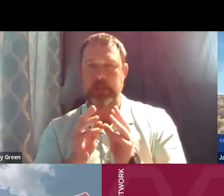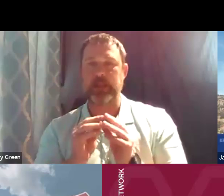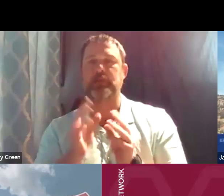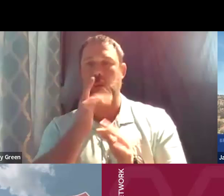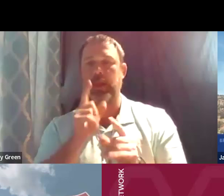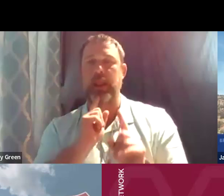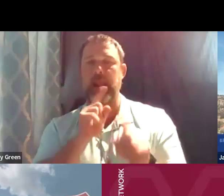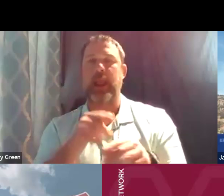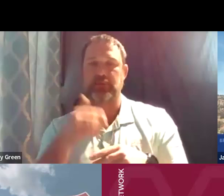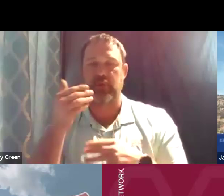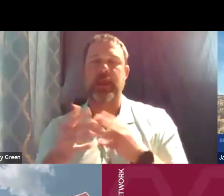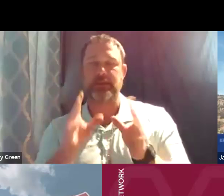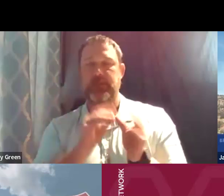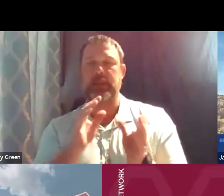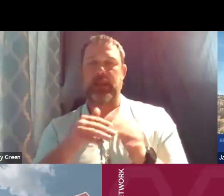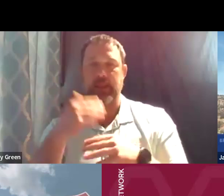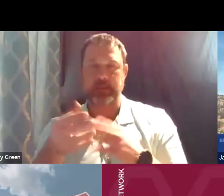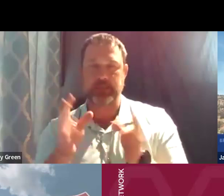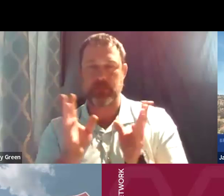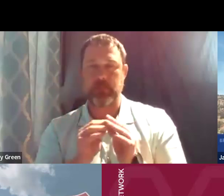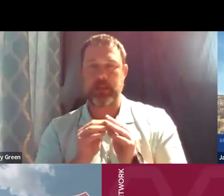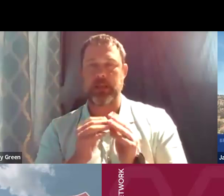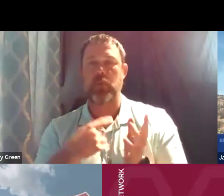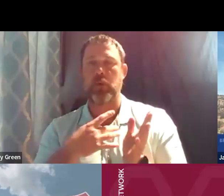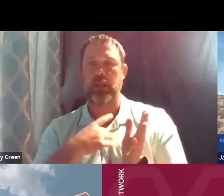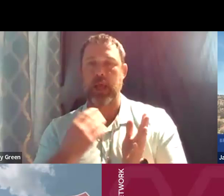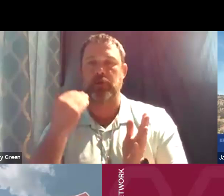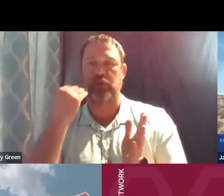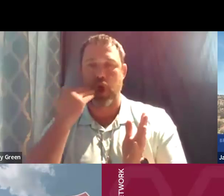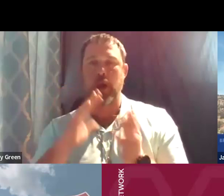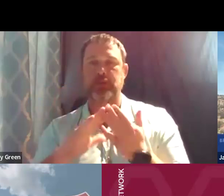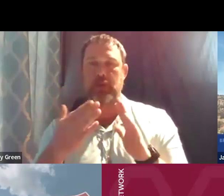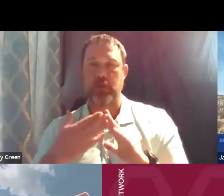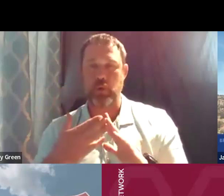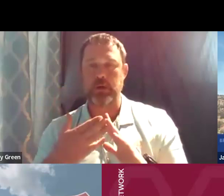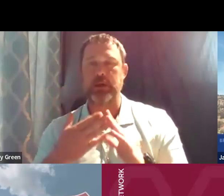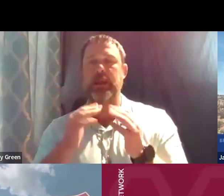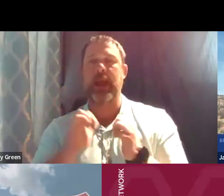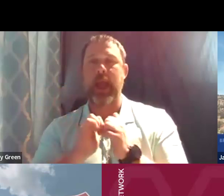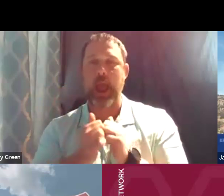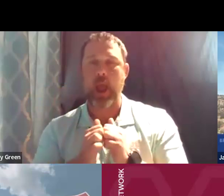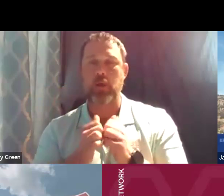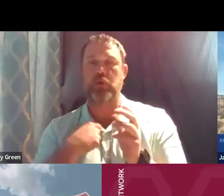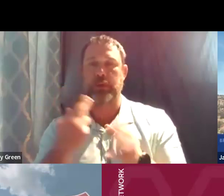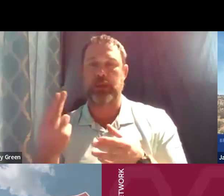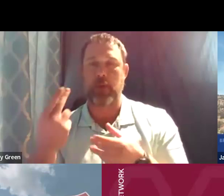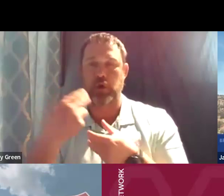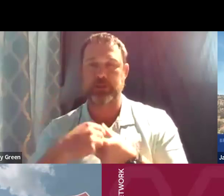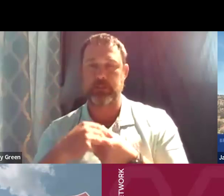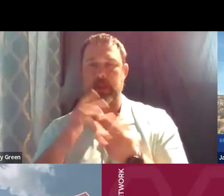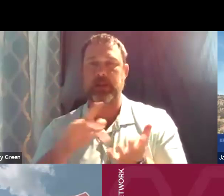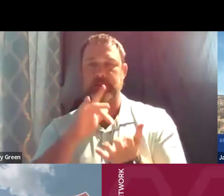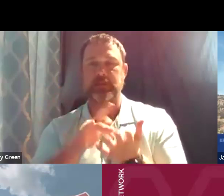an answer the next meeting or the next meeting. We would like to know, as a community, how do we participate in the